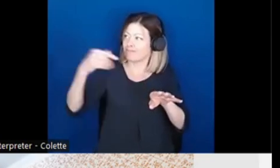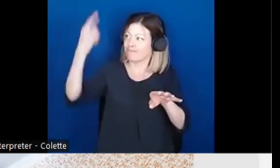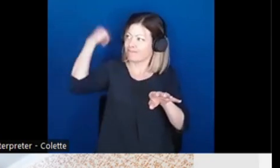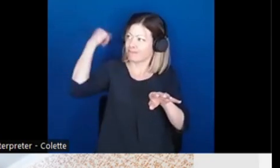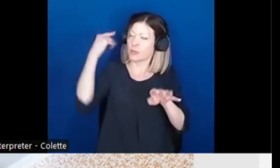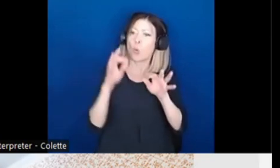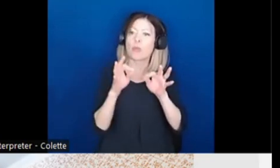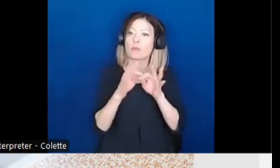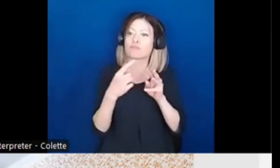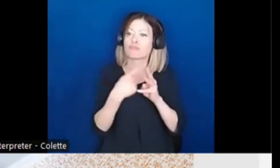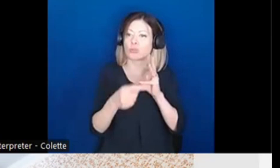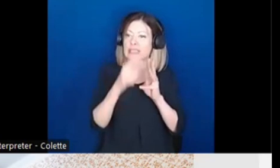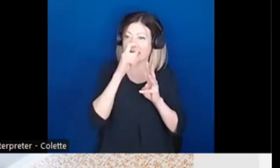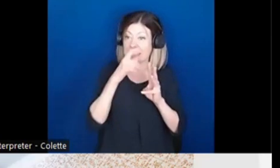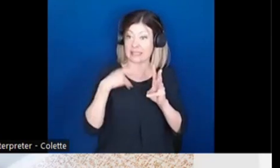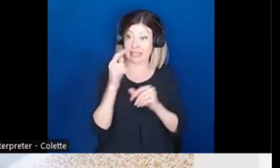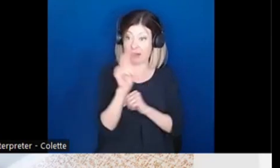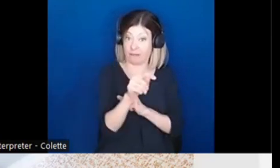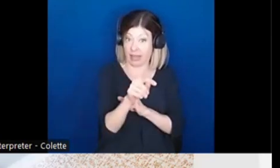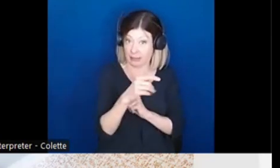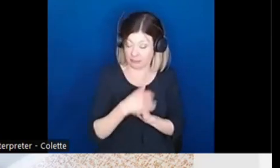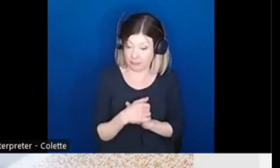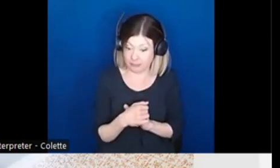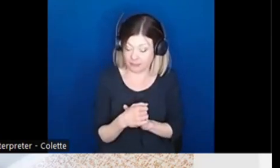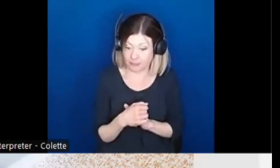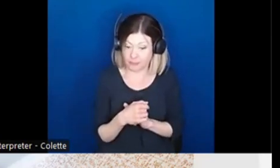traditional exhibition, you see things displayed.